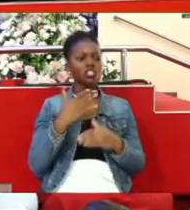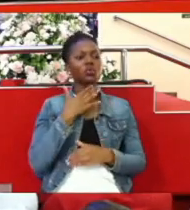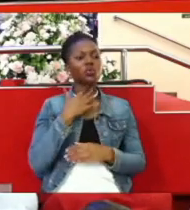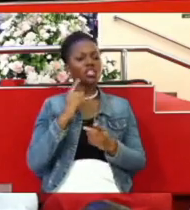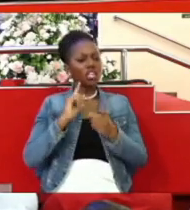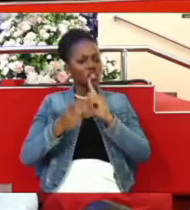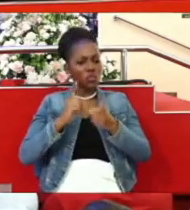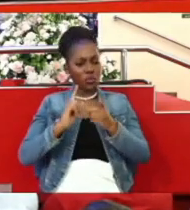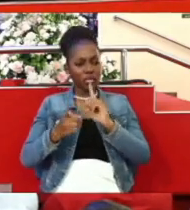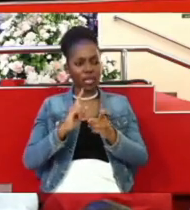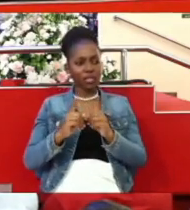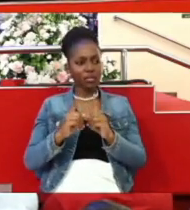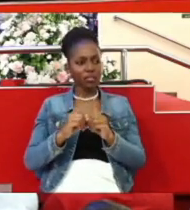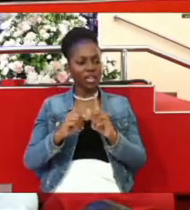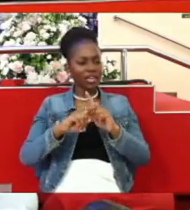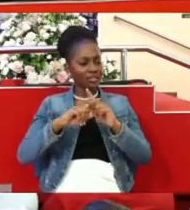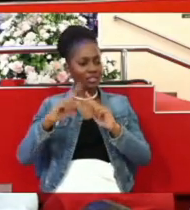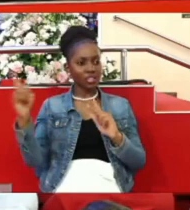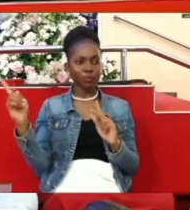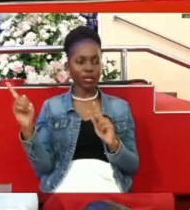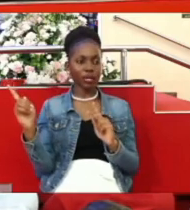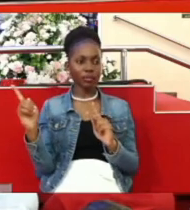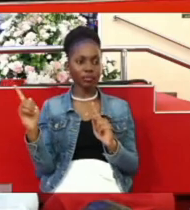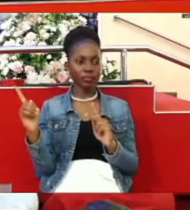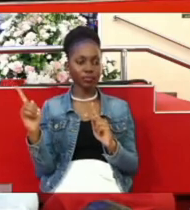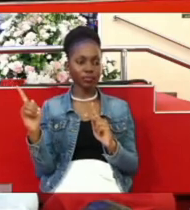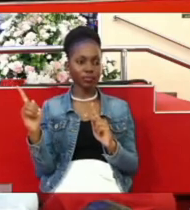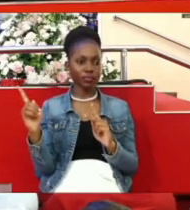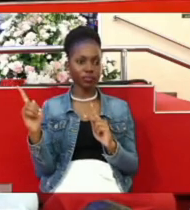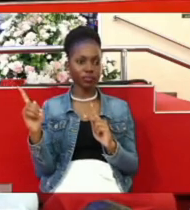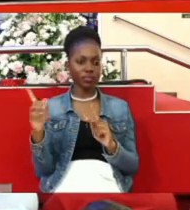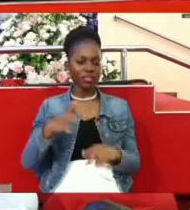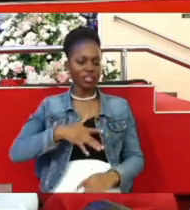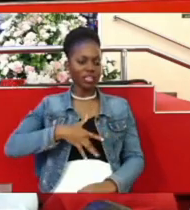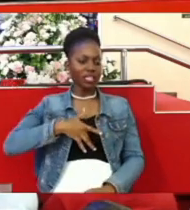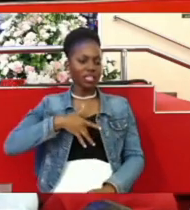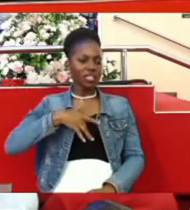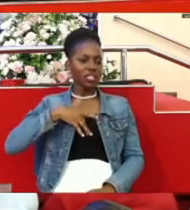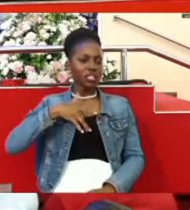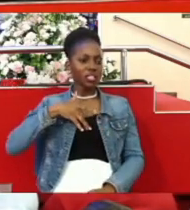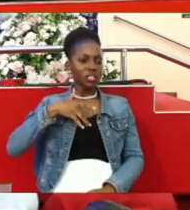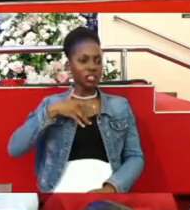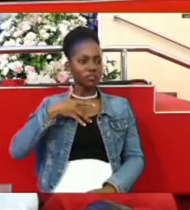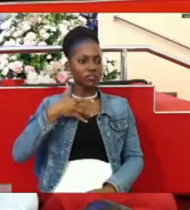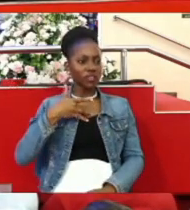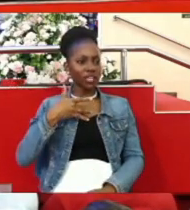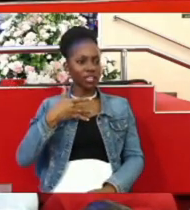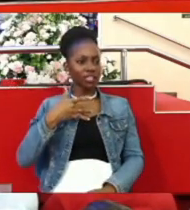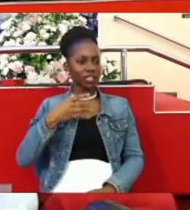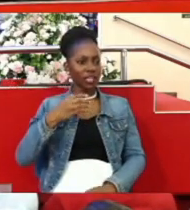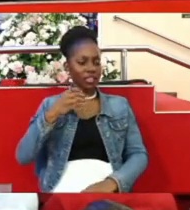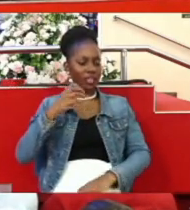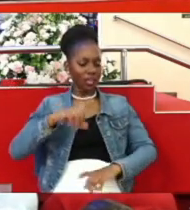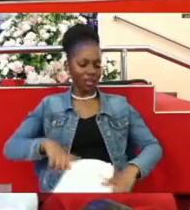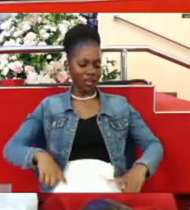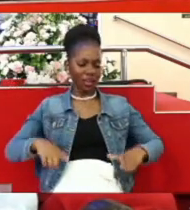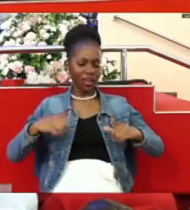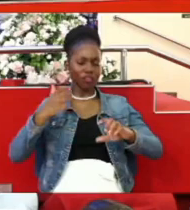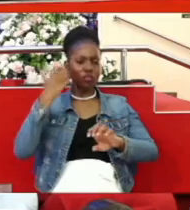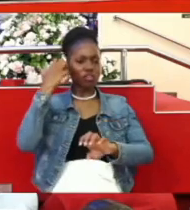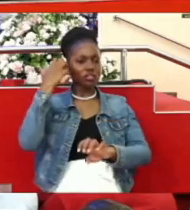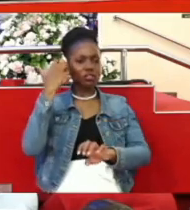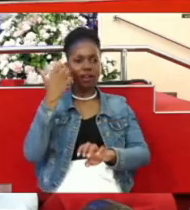who knows her. Alikuwa anatorokea mtu yeyote ambaye alikuwa anamjua. She felt like the scum of this earth. Alikuwa anajihisi kama ako